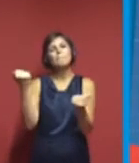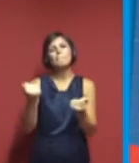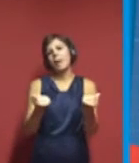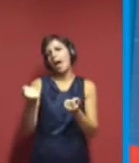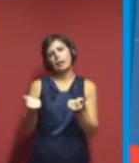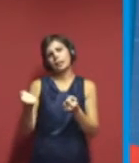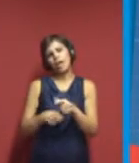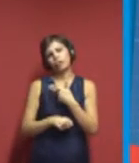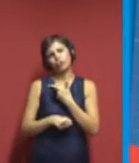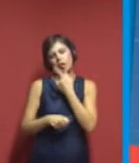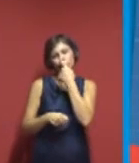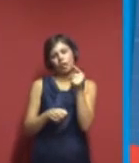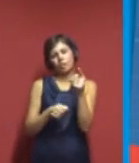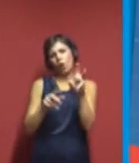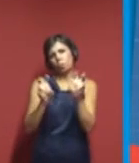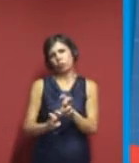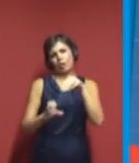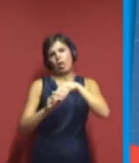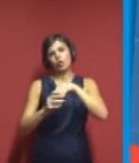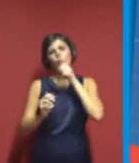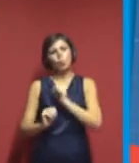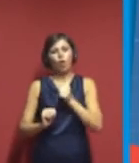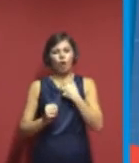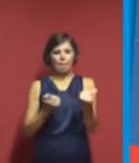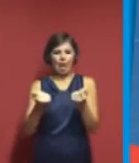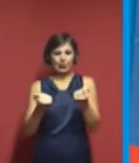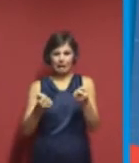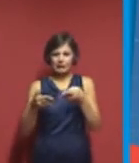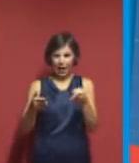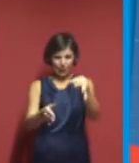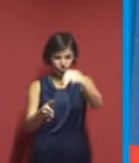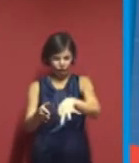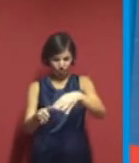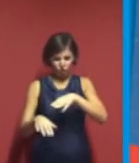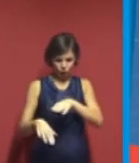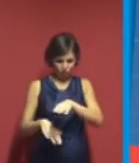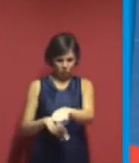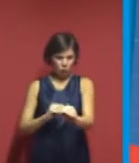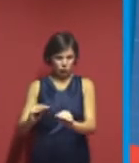software processes the data from the 3D LiDAR and create a 3D map using OpenGL.